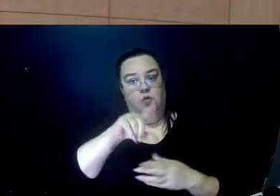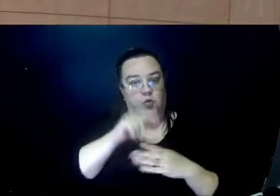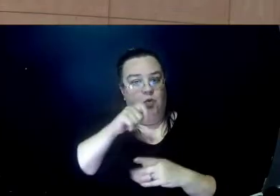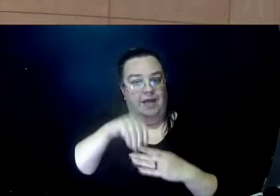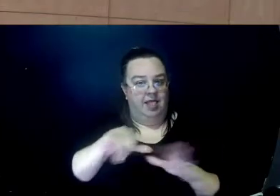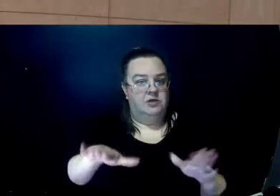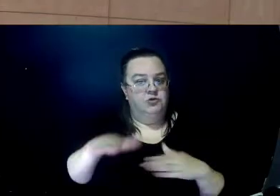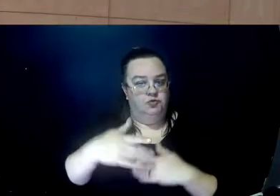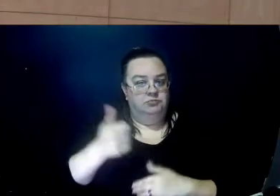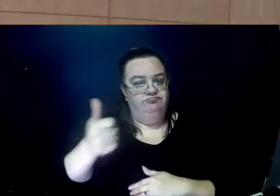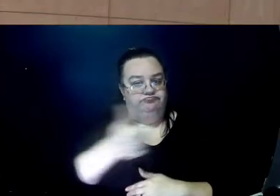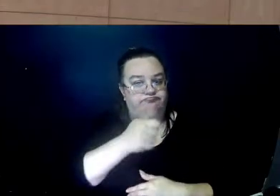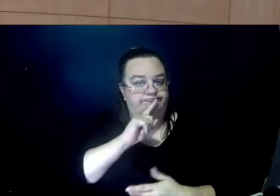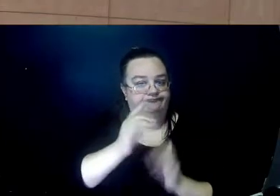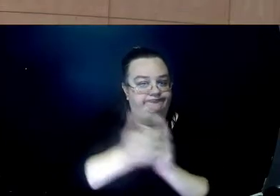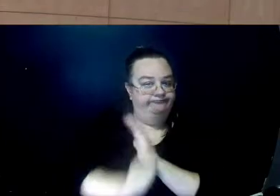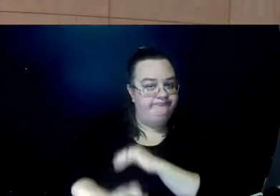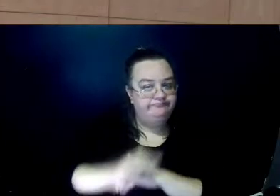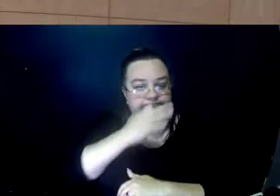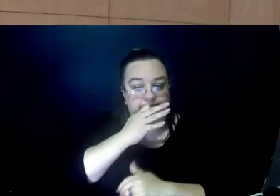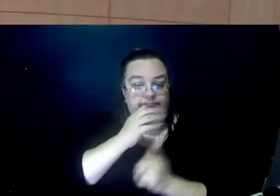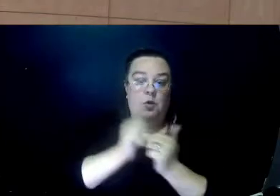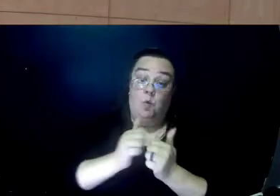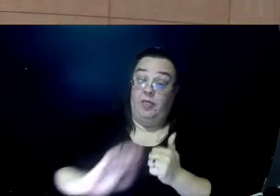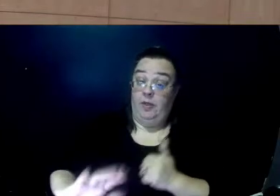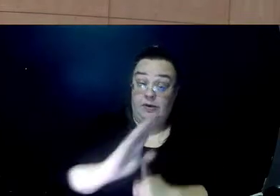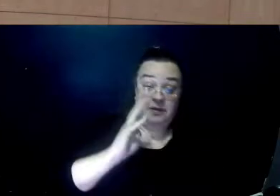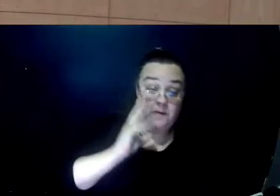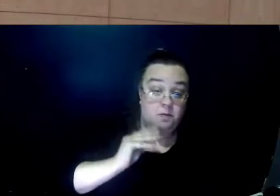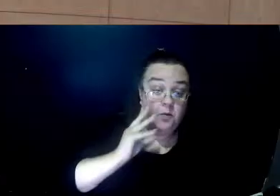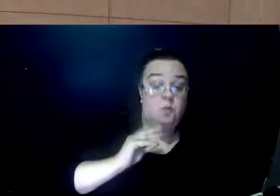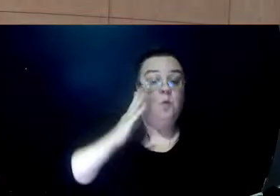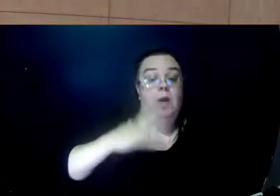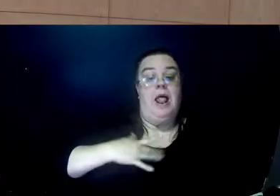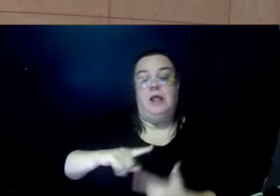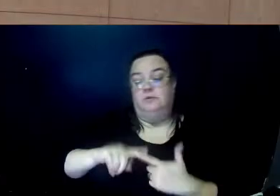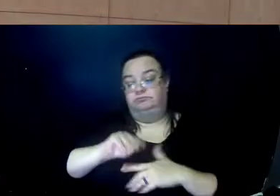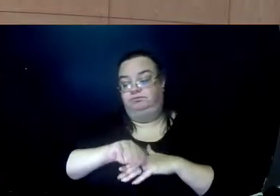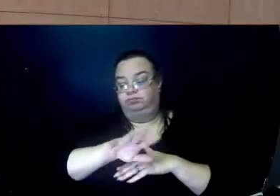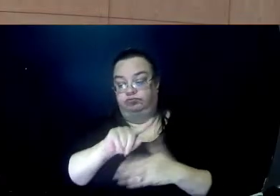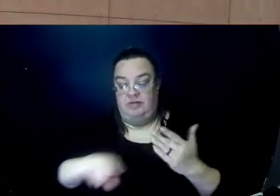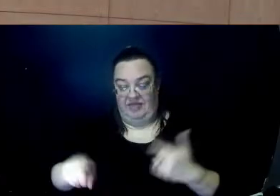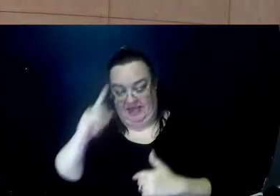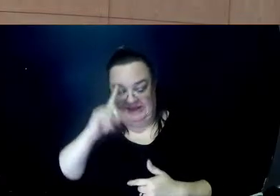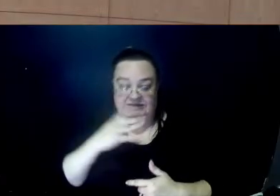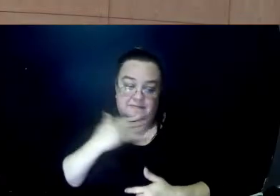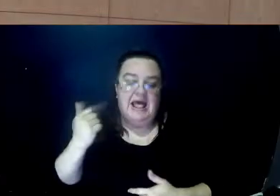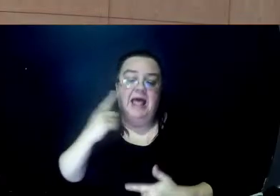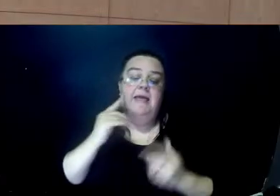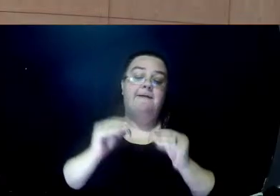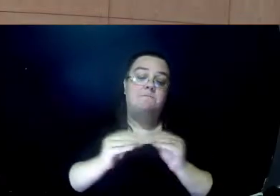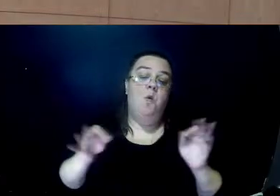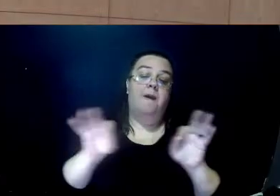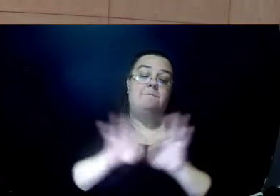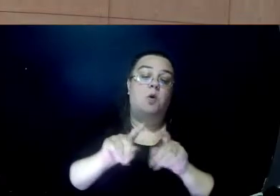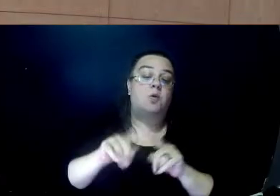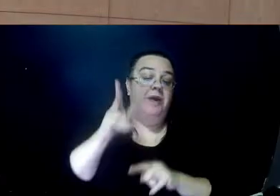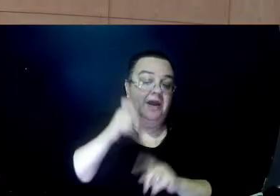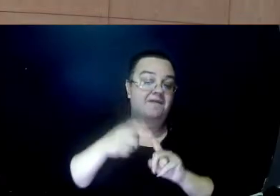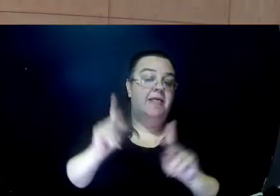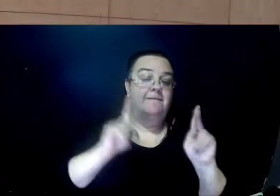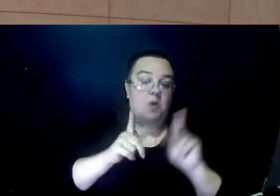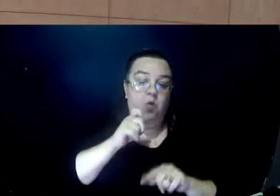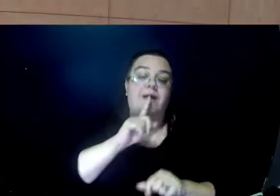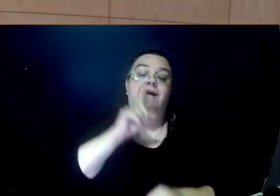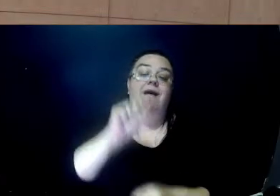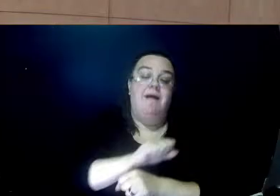who, with their experience, would like to advise what they think would be best, it's really important to hear from the people who've been impacted as to